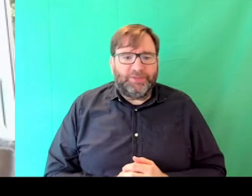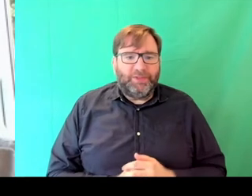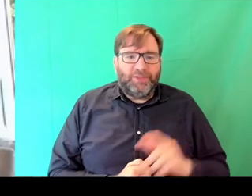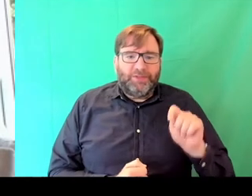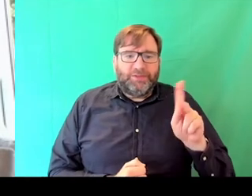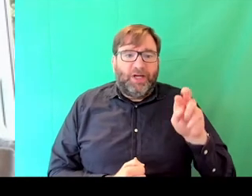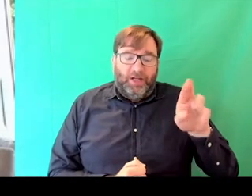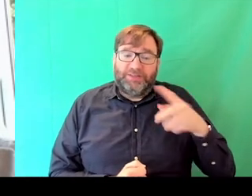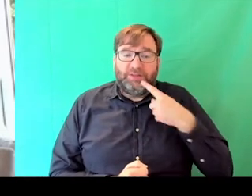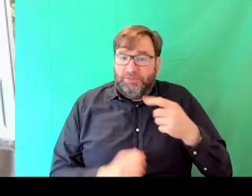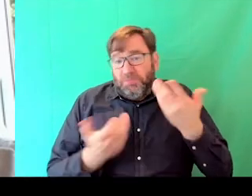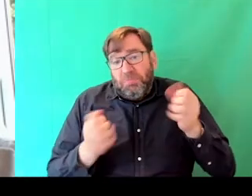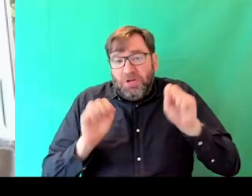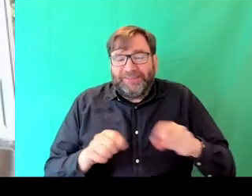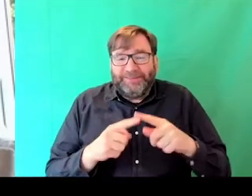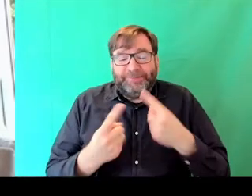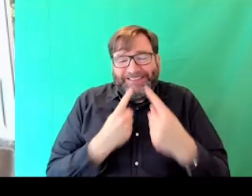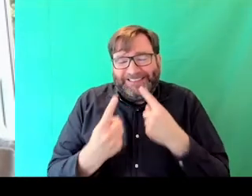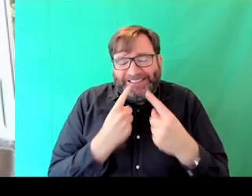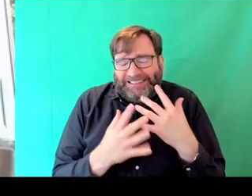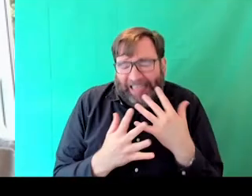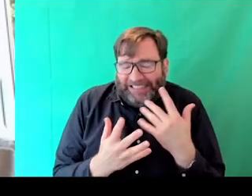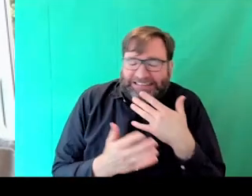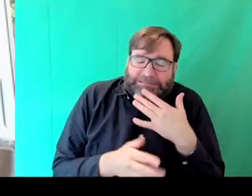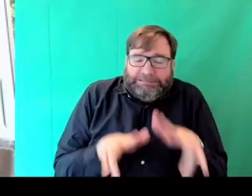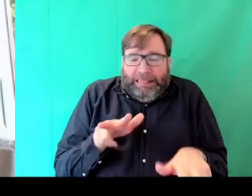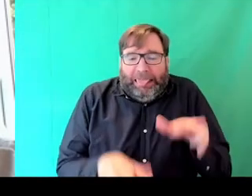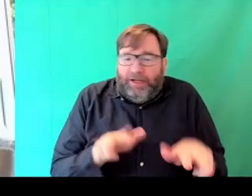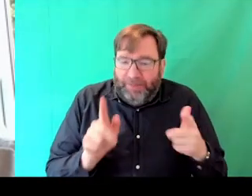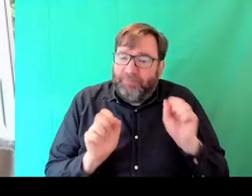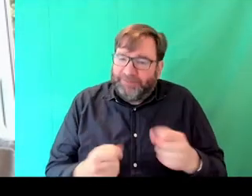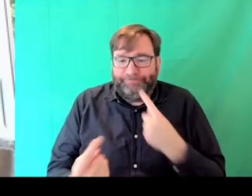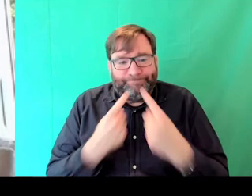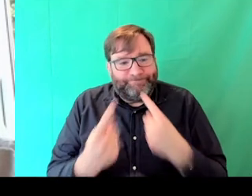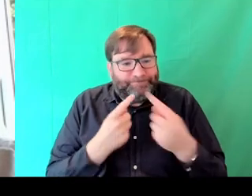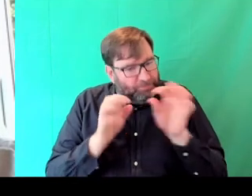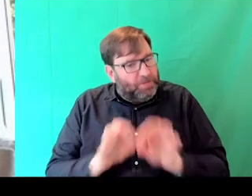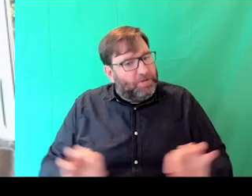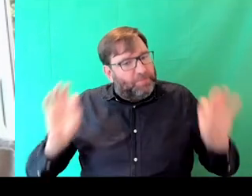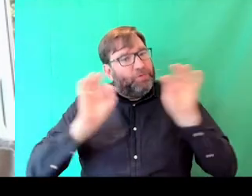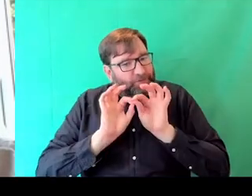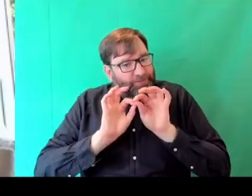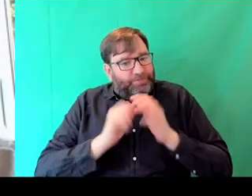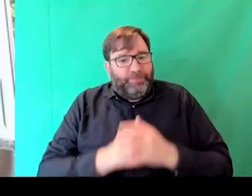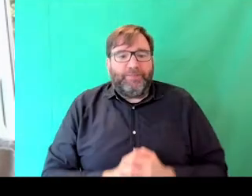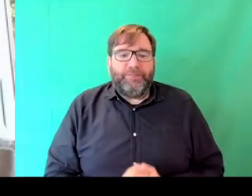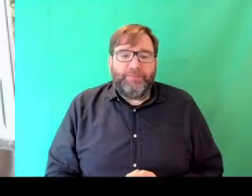kind of, you know, delves into the issue of mental health.